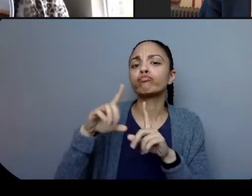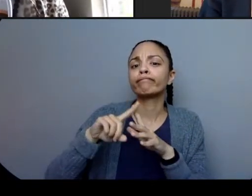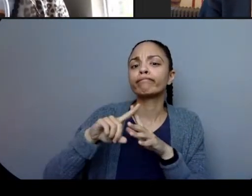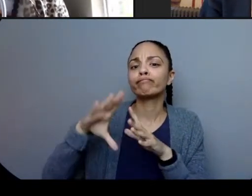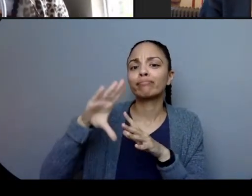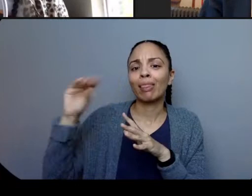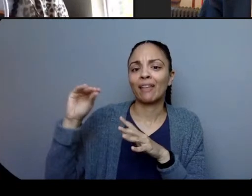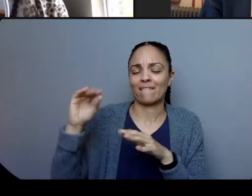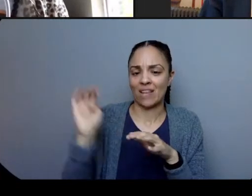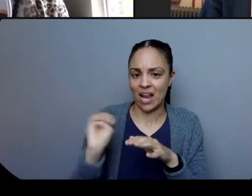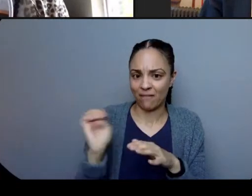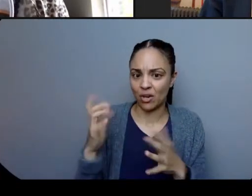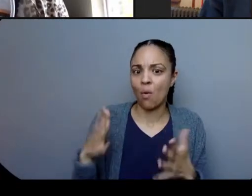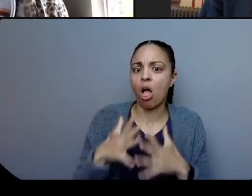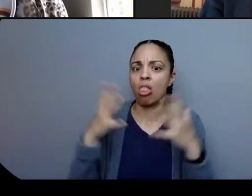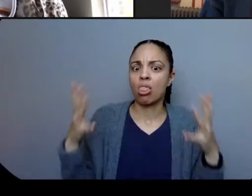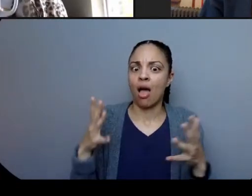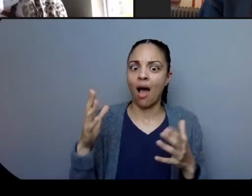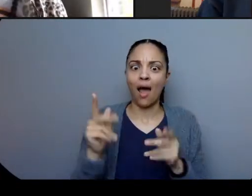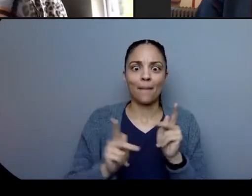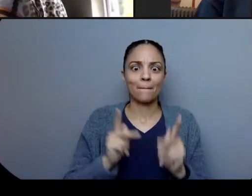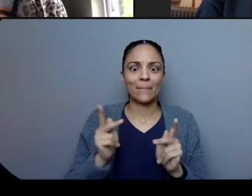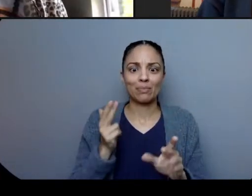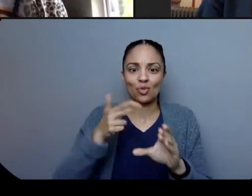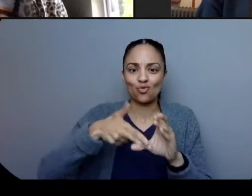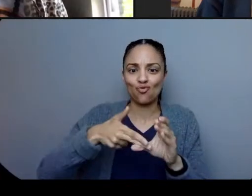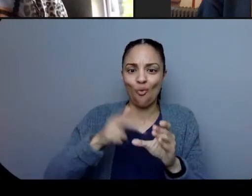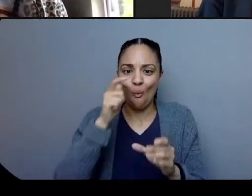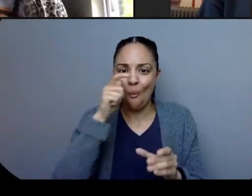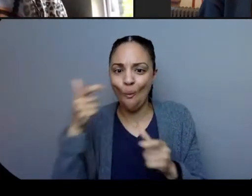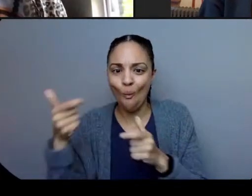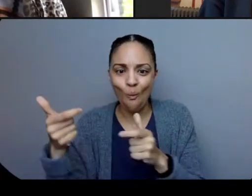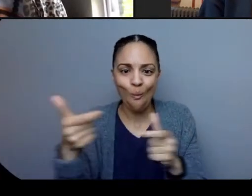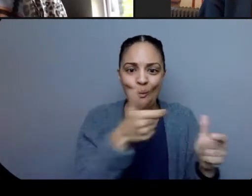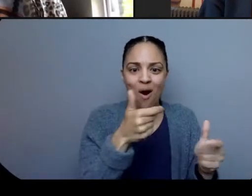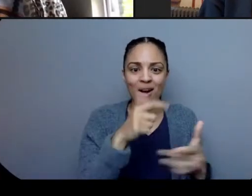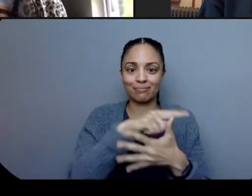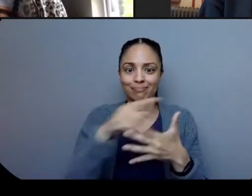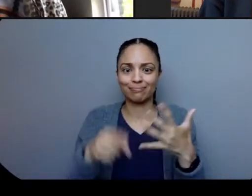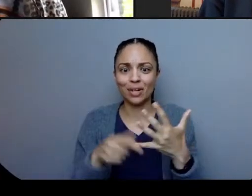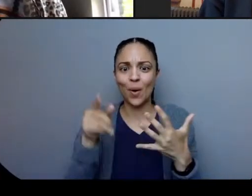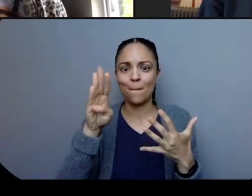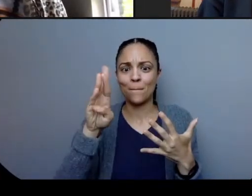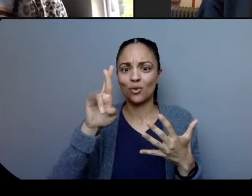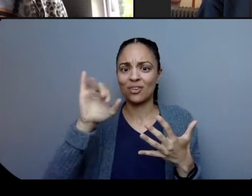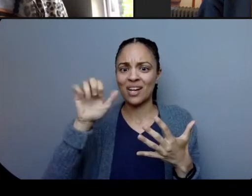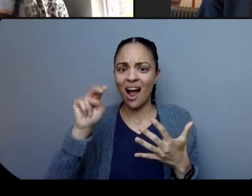Vasar, Ryan, Kenneth Prado, Emile Lenoir, Brianna Green, Kayla